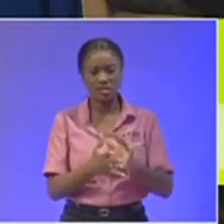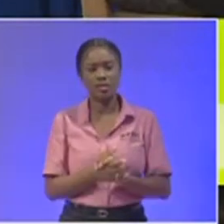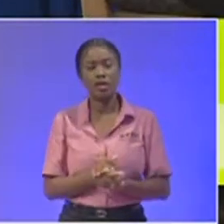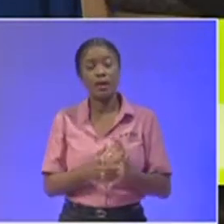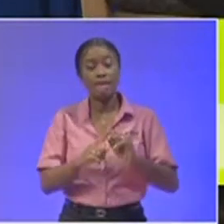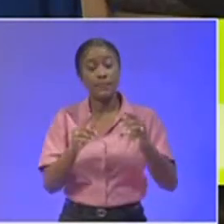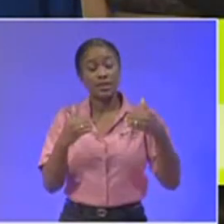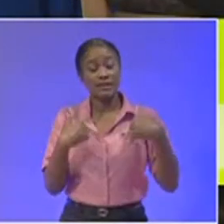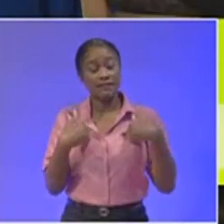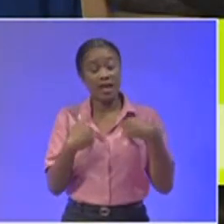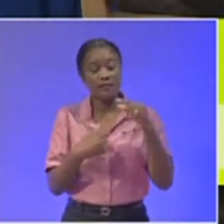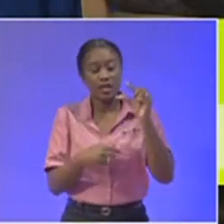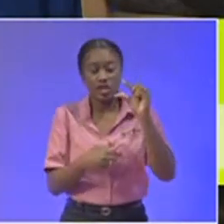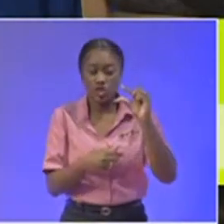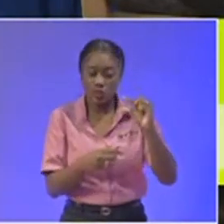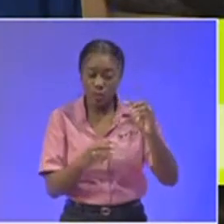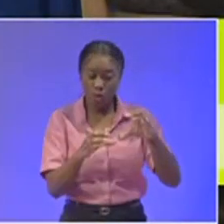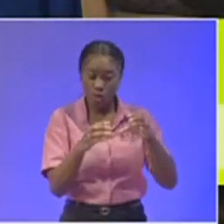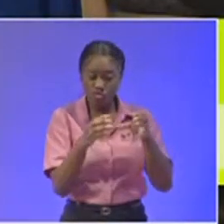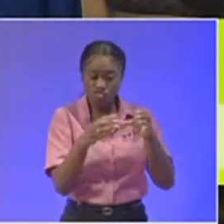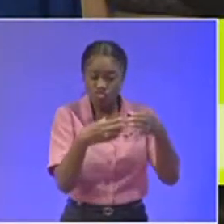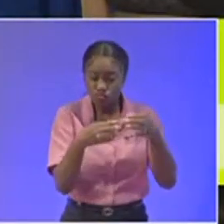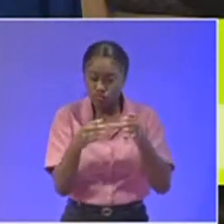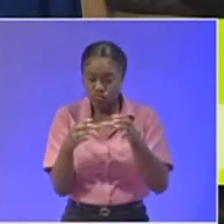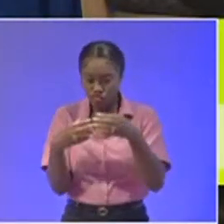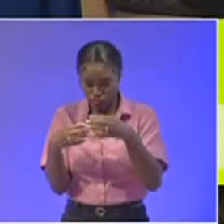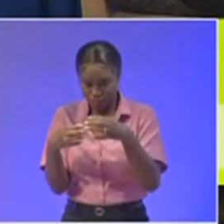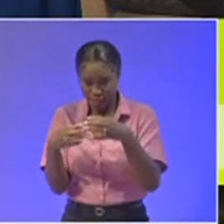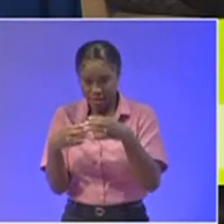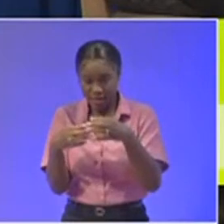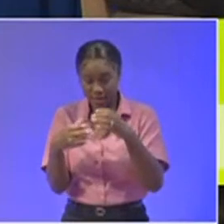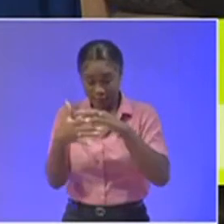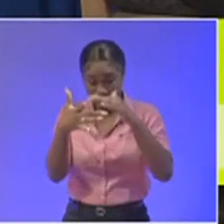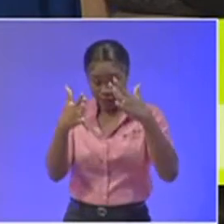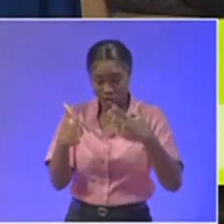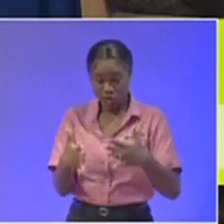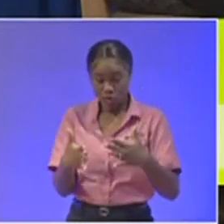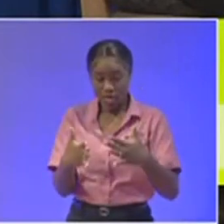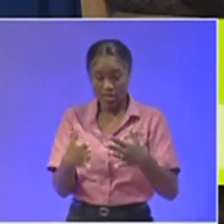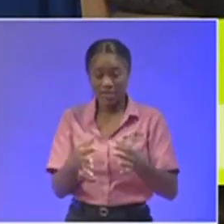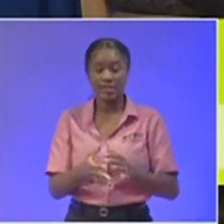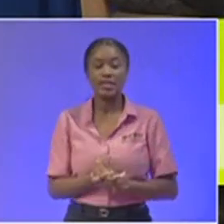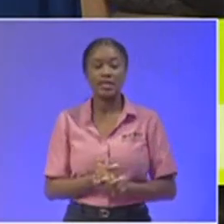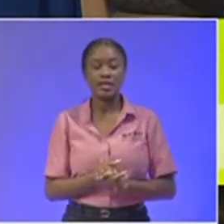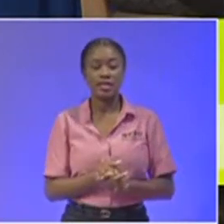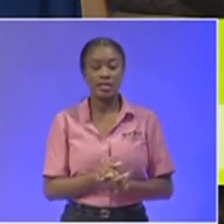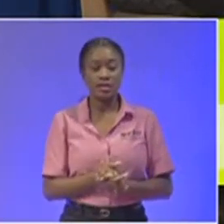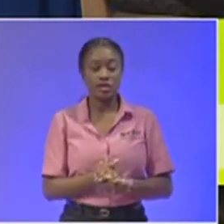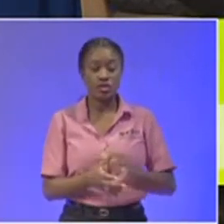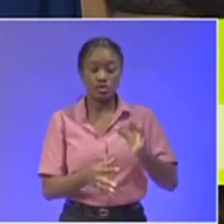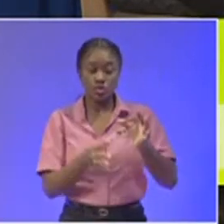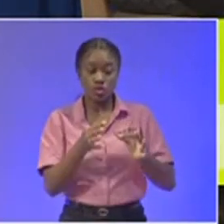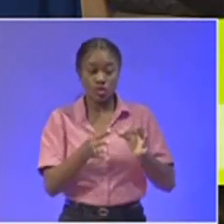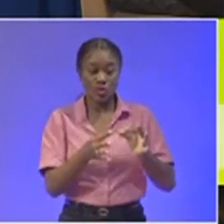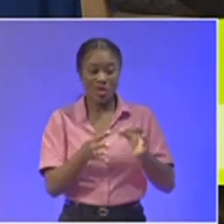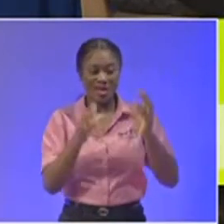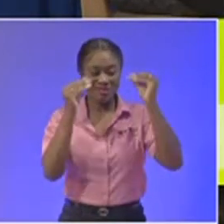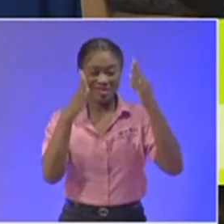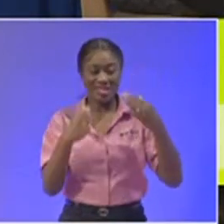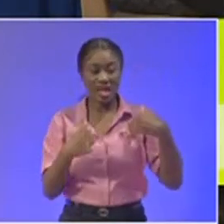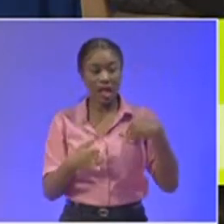groups, but you're caring for their individual needs within those groups. But if the teacher is coming and she has 9 schools to deal with,